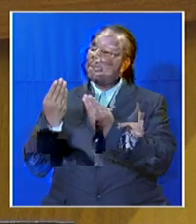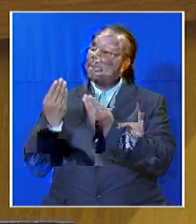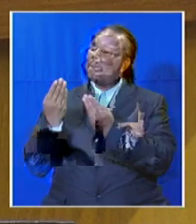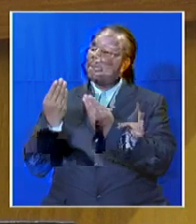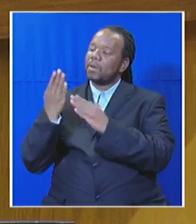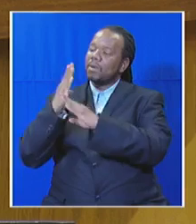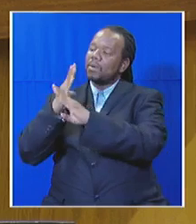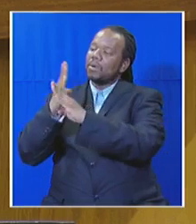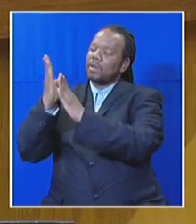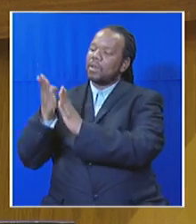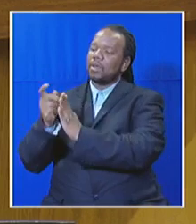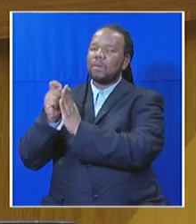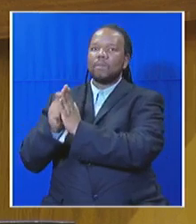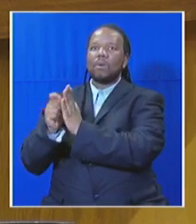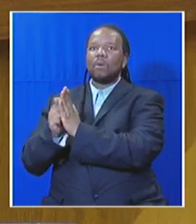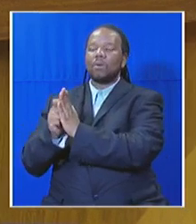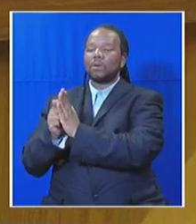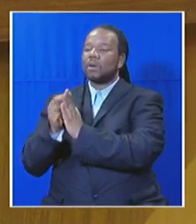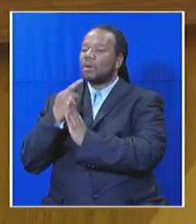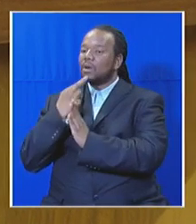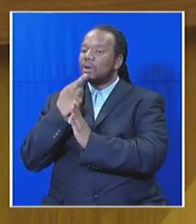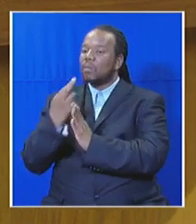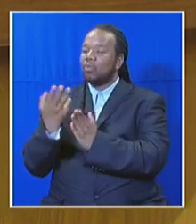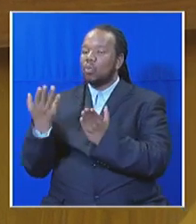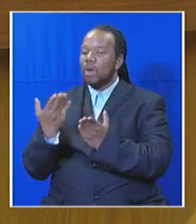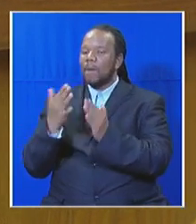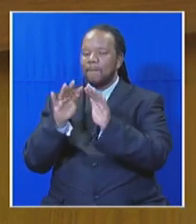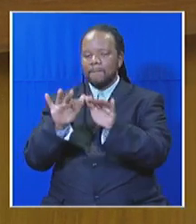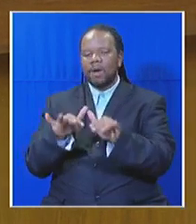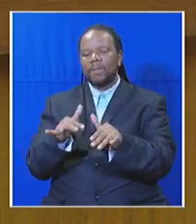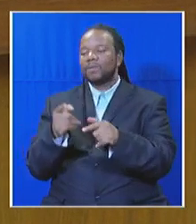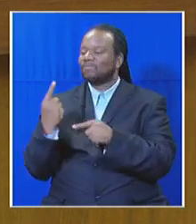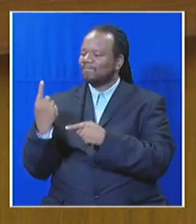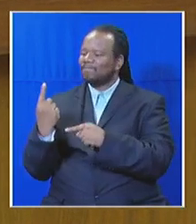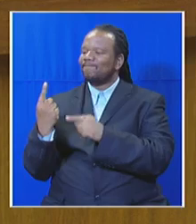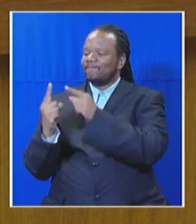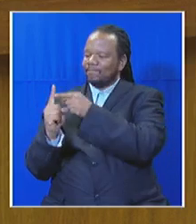protector reports to Parliament, and she has done so.